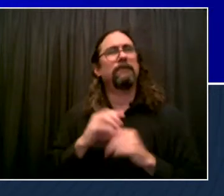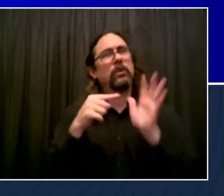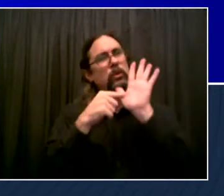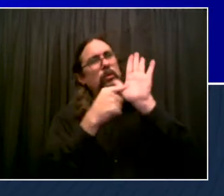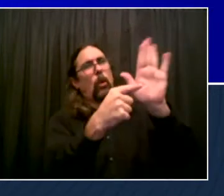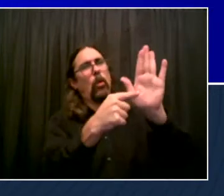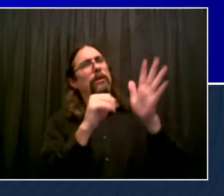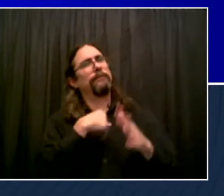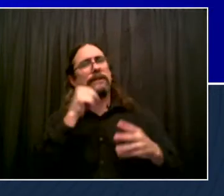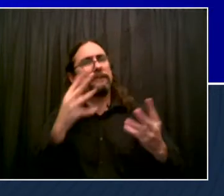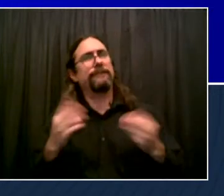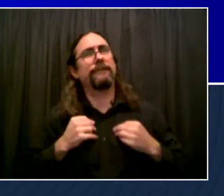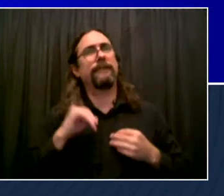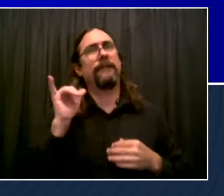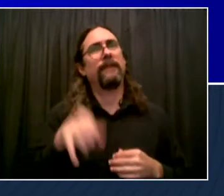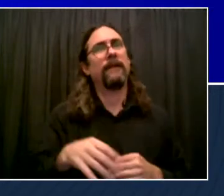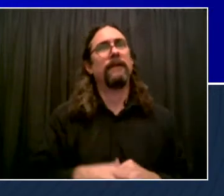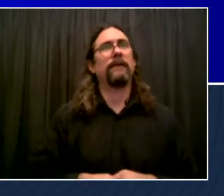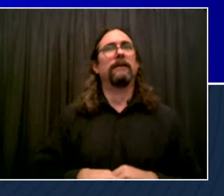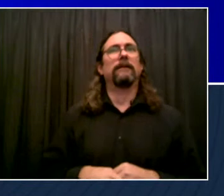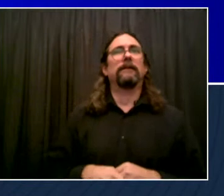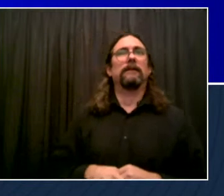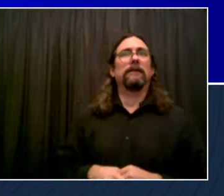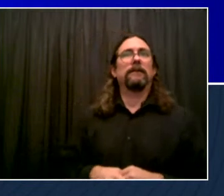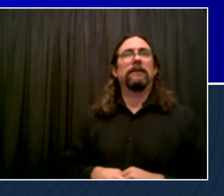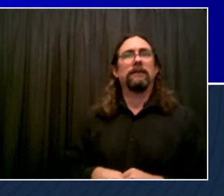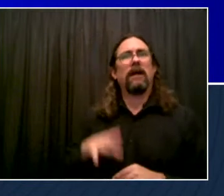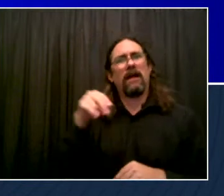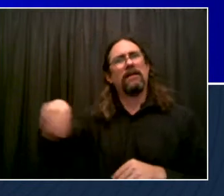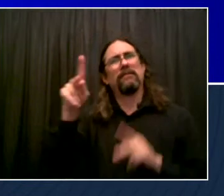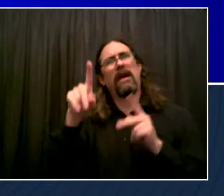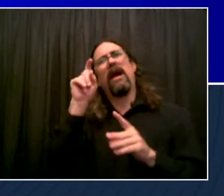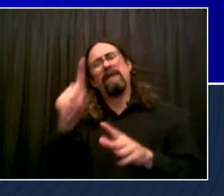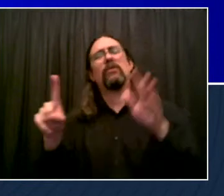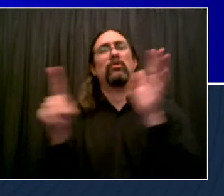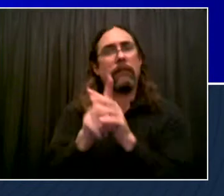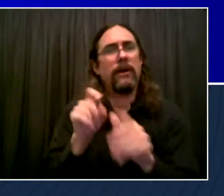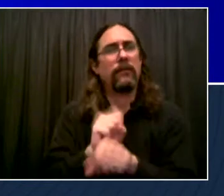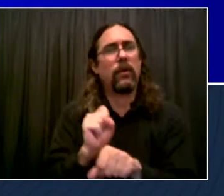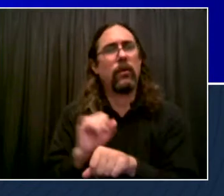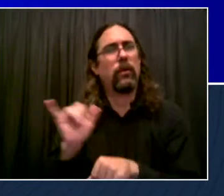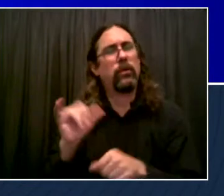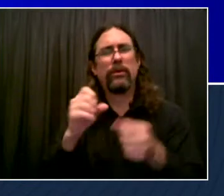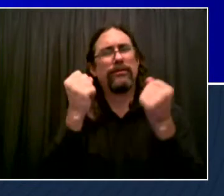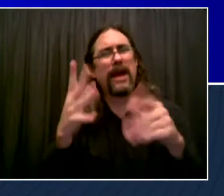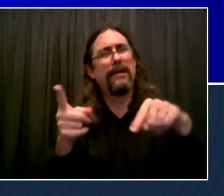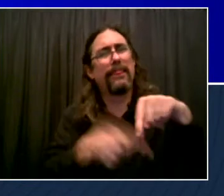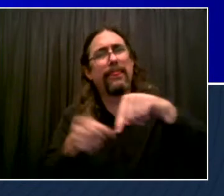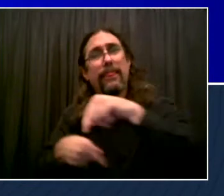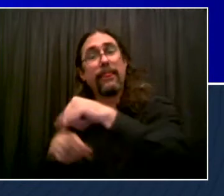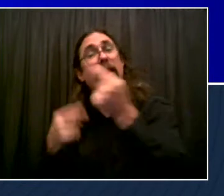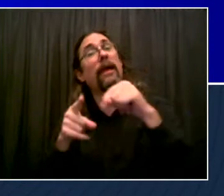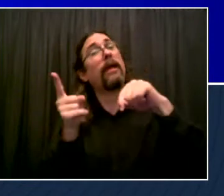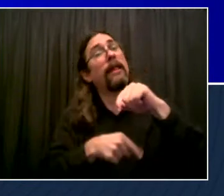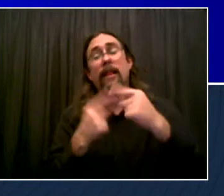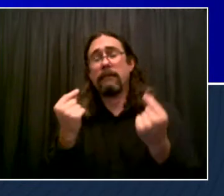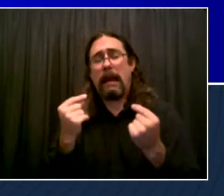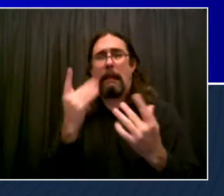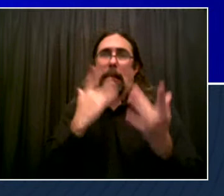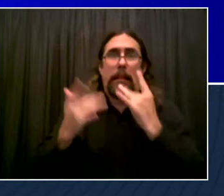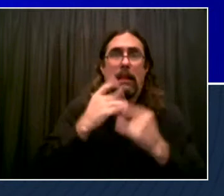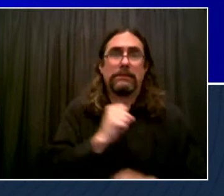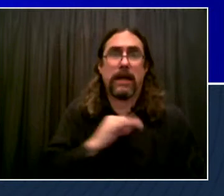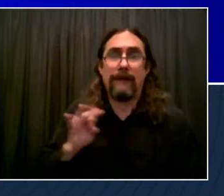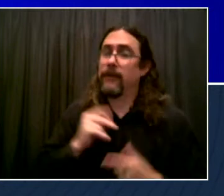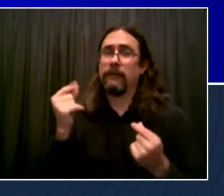safe environment for everyone. That's how we move forward as we reduce the population there the right way, the safe way. And